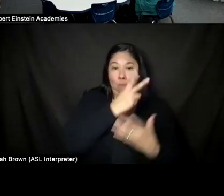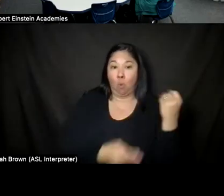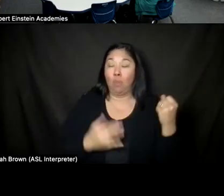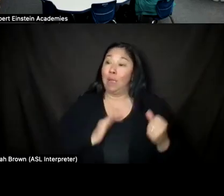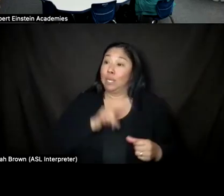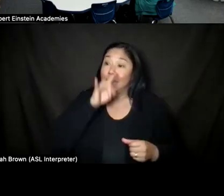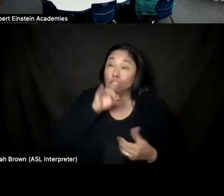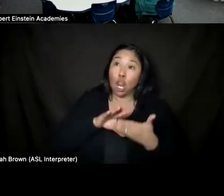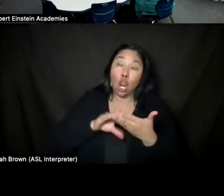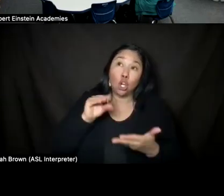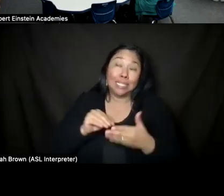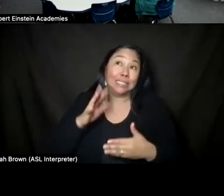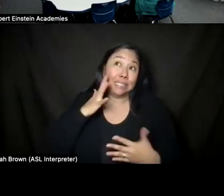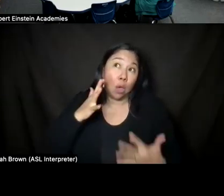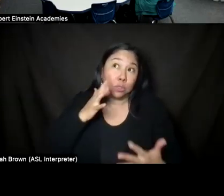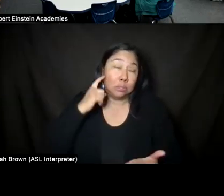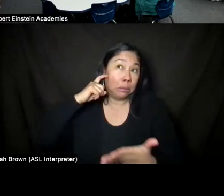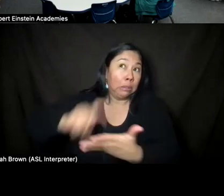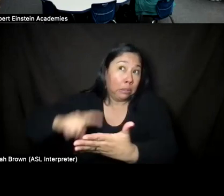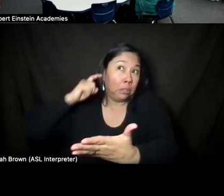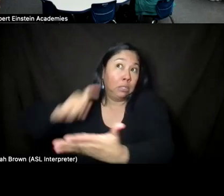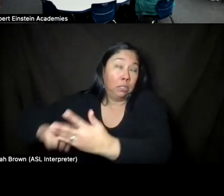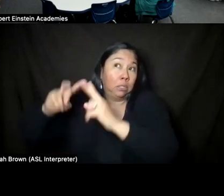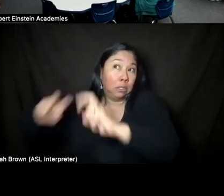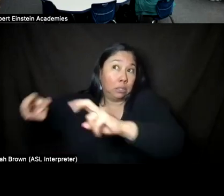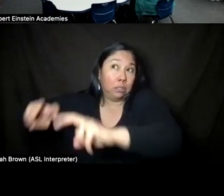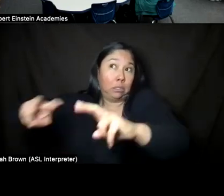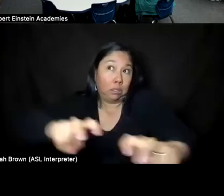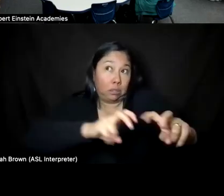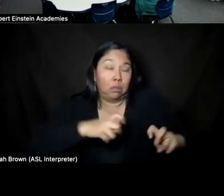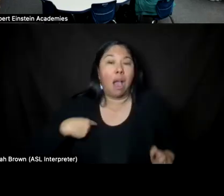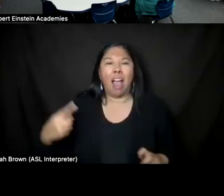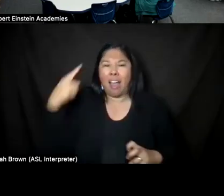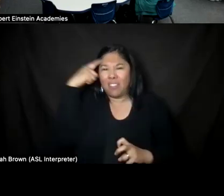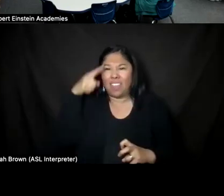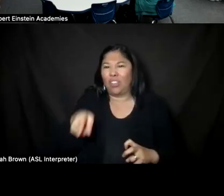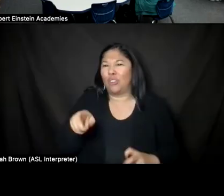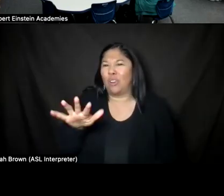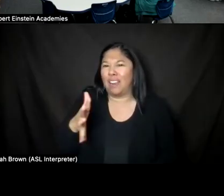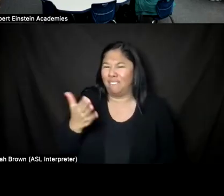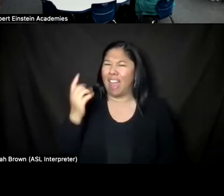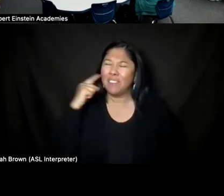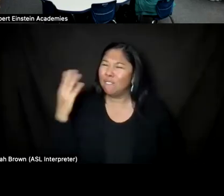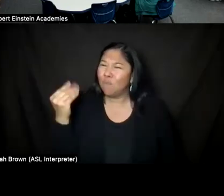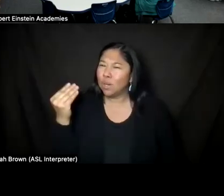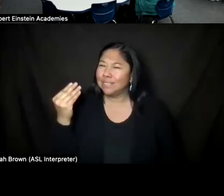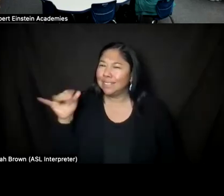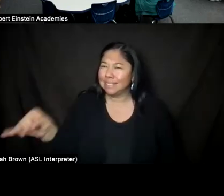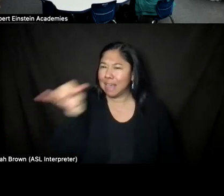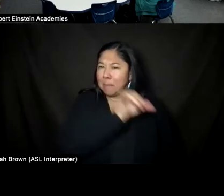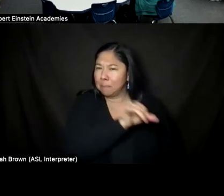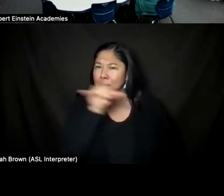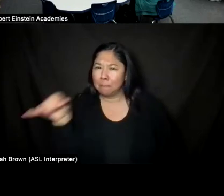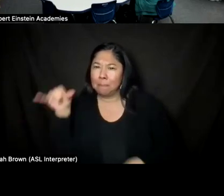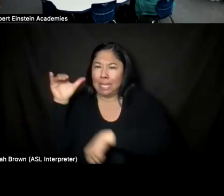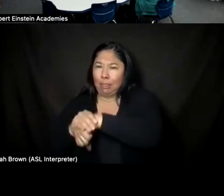learning sounds, they're learning, I think there's 14 of them. 14 of them are the same in English and German.